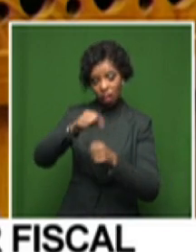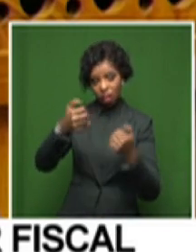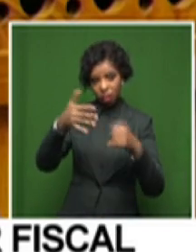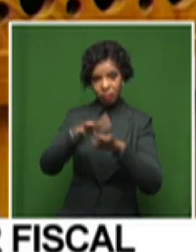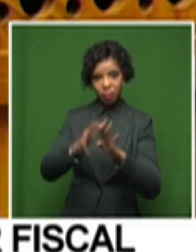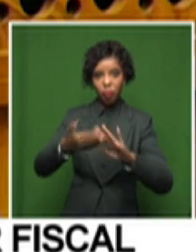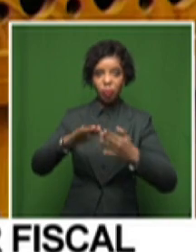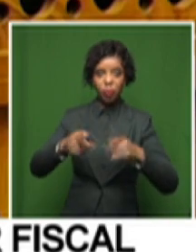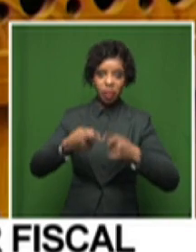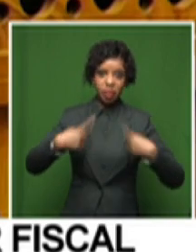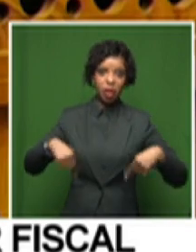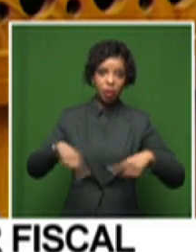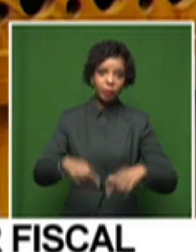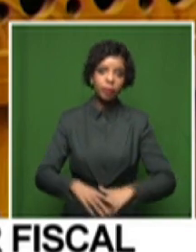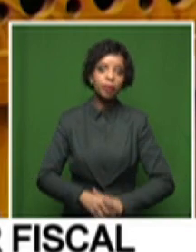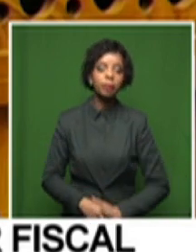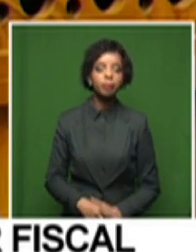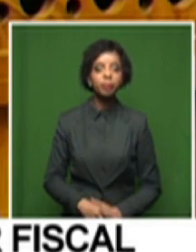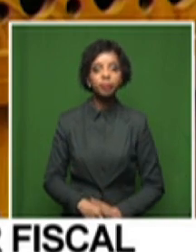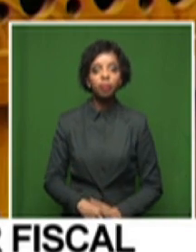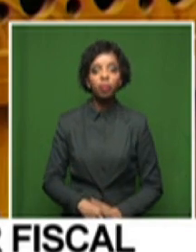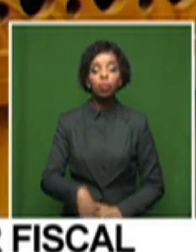2 billion rand is allocated